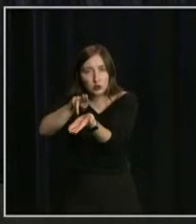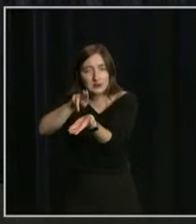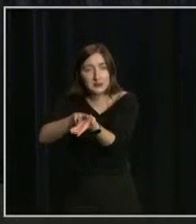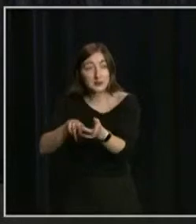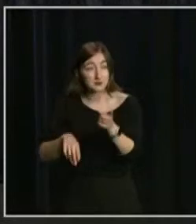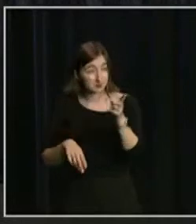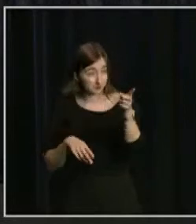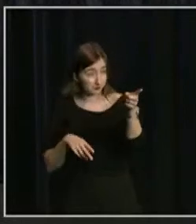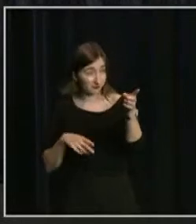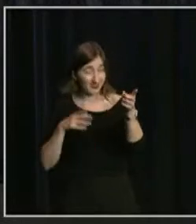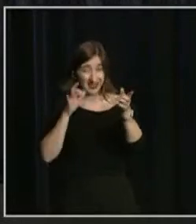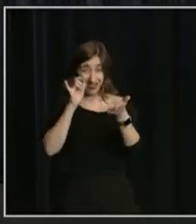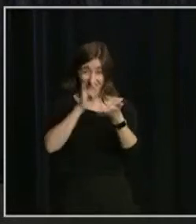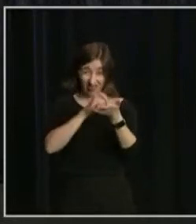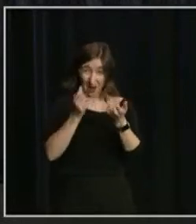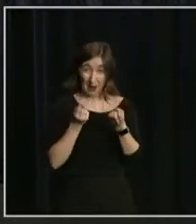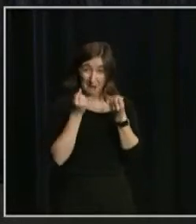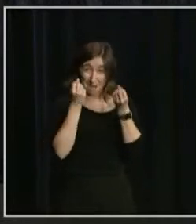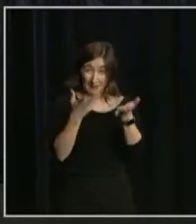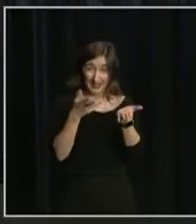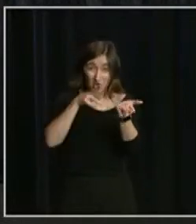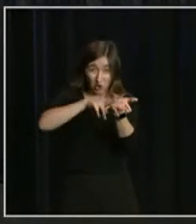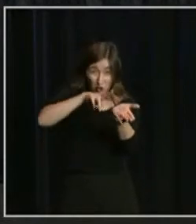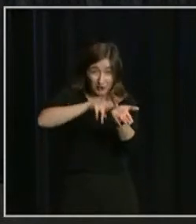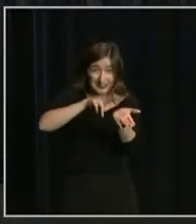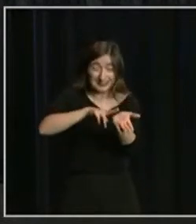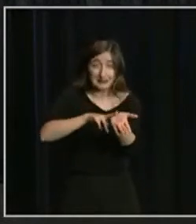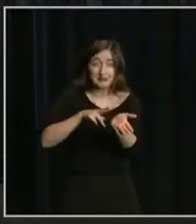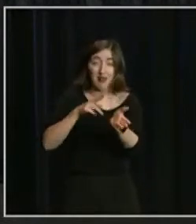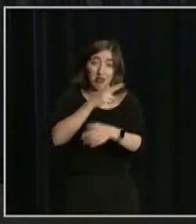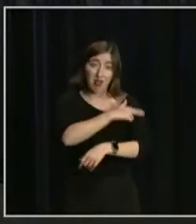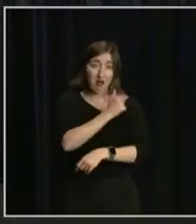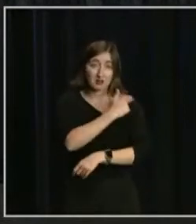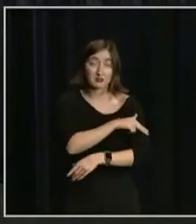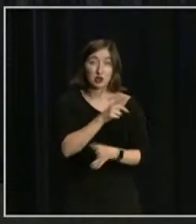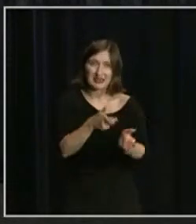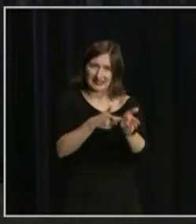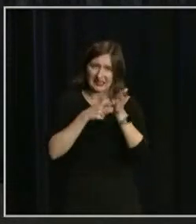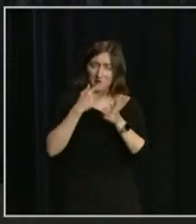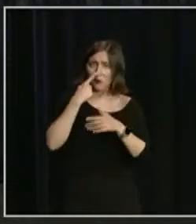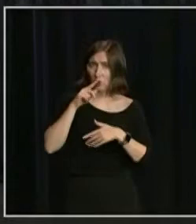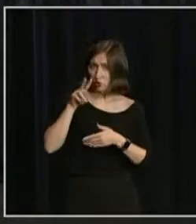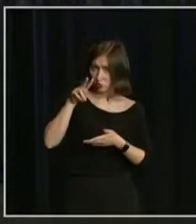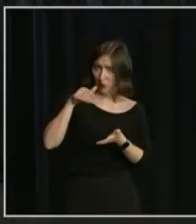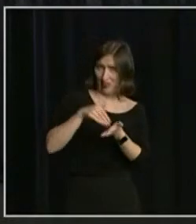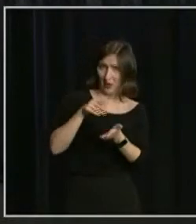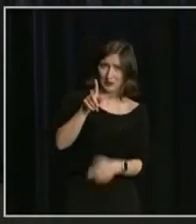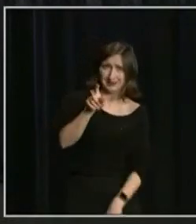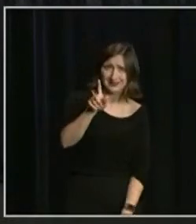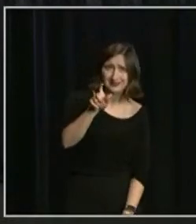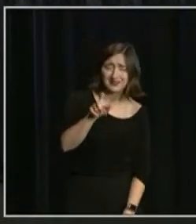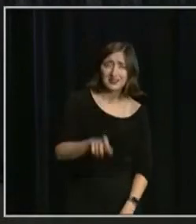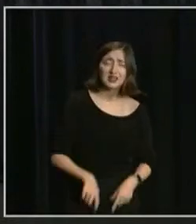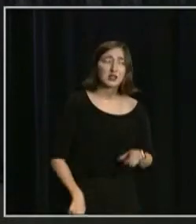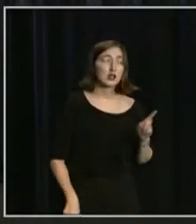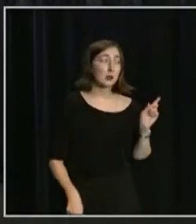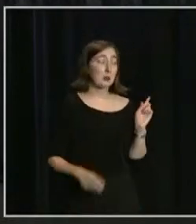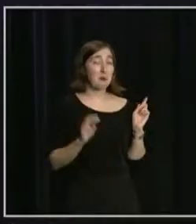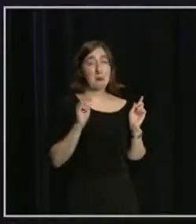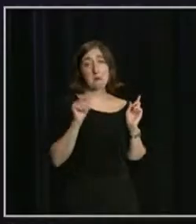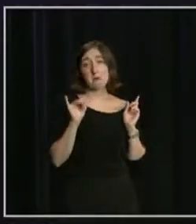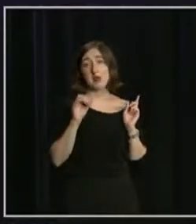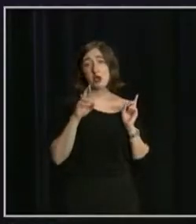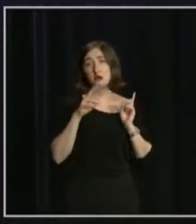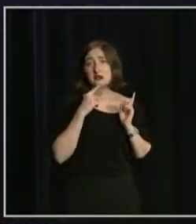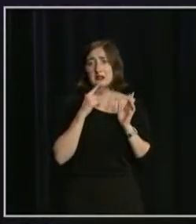nurses and staff that San Antonio hospitals need that you asked for 2,000? Well, you know, I'm not going to speak for the